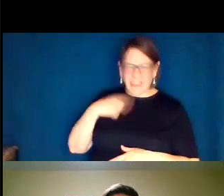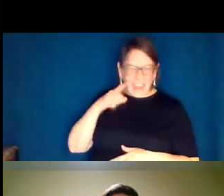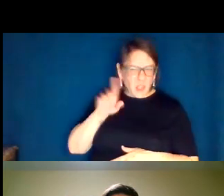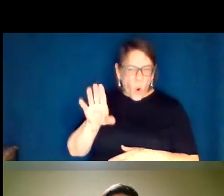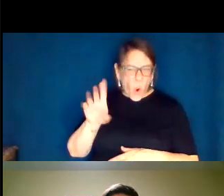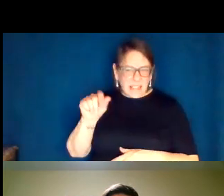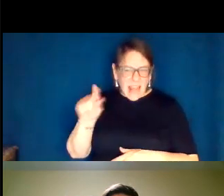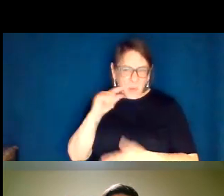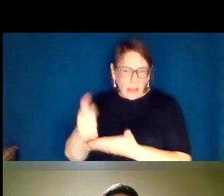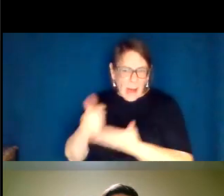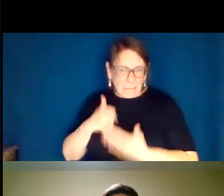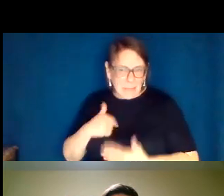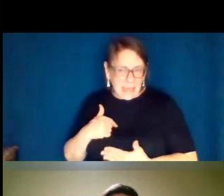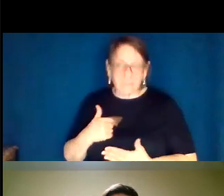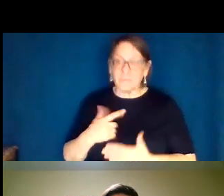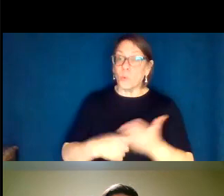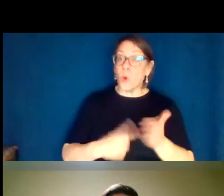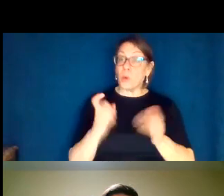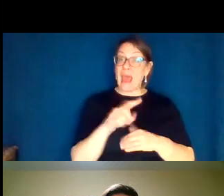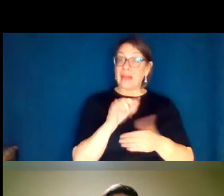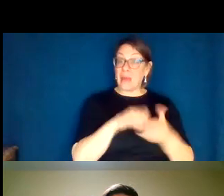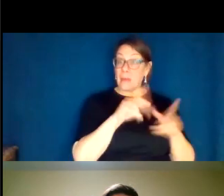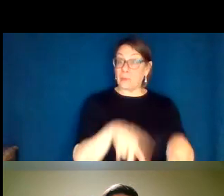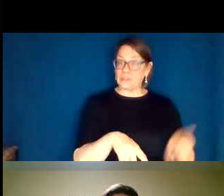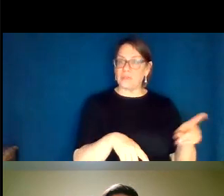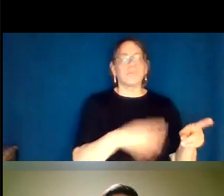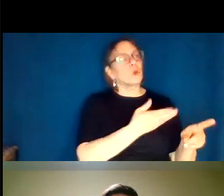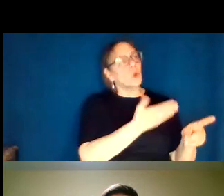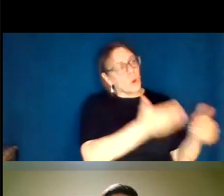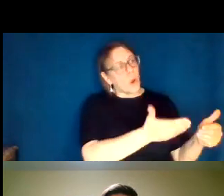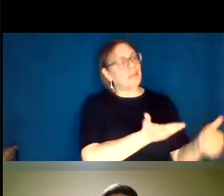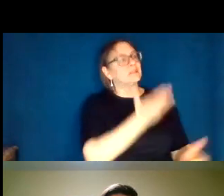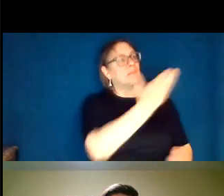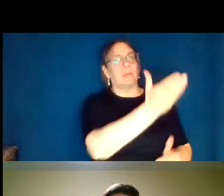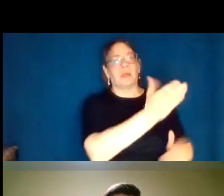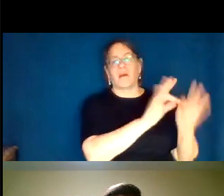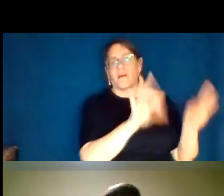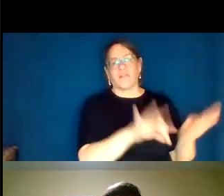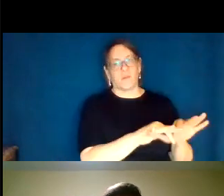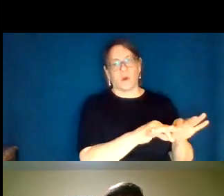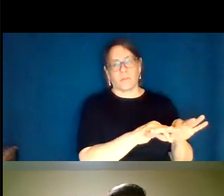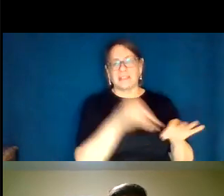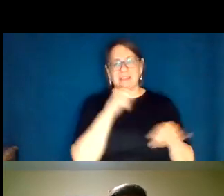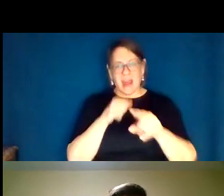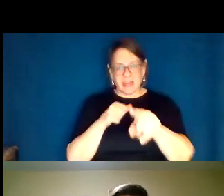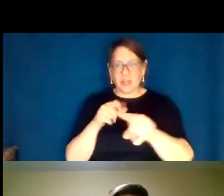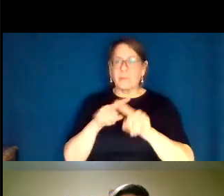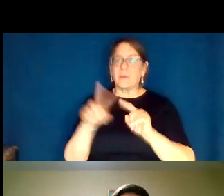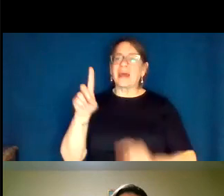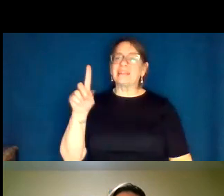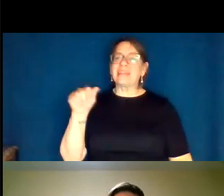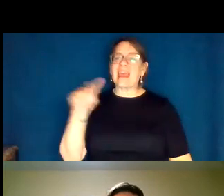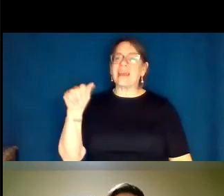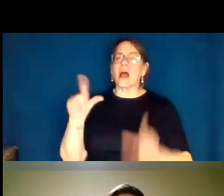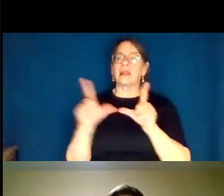What we ask them to do is they go ahead and submit a form that's actually not captured on here, but it's called a data license